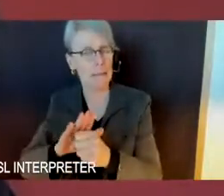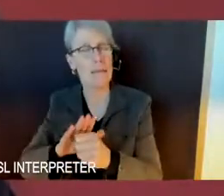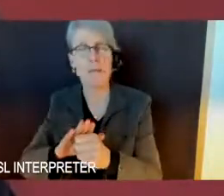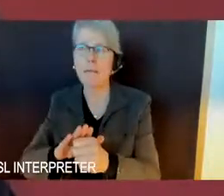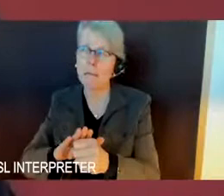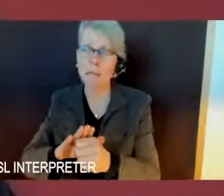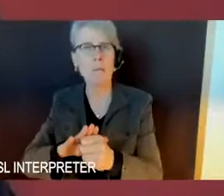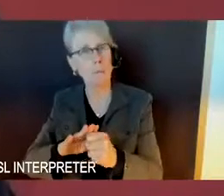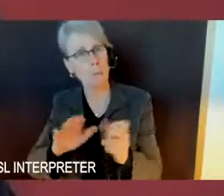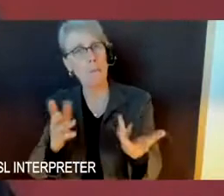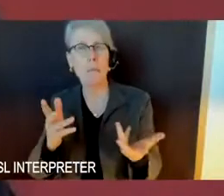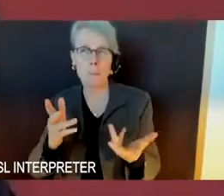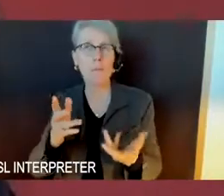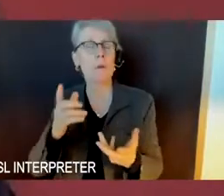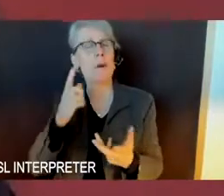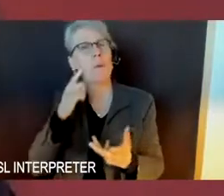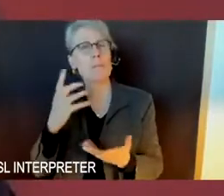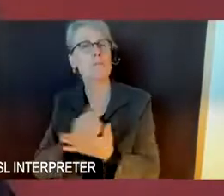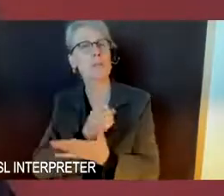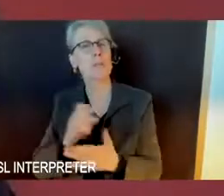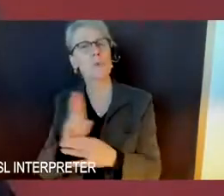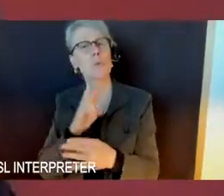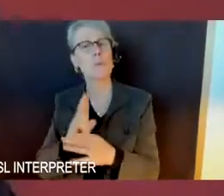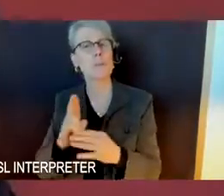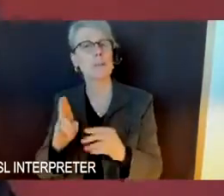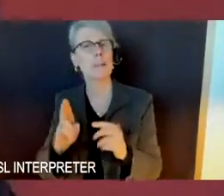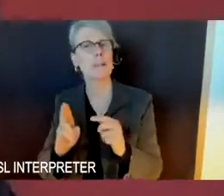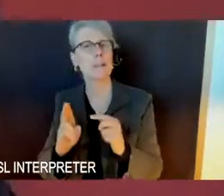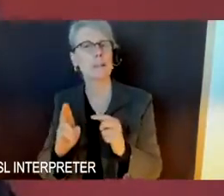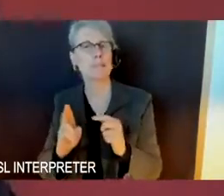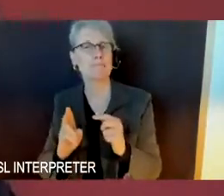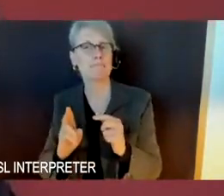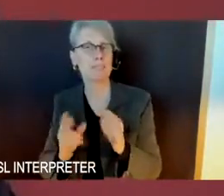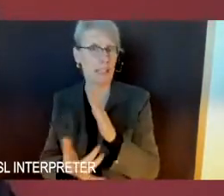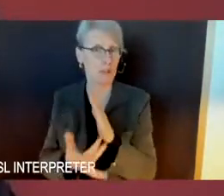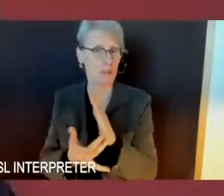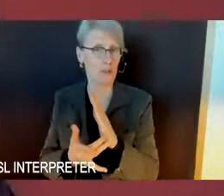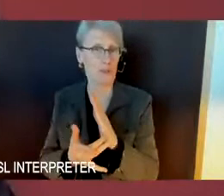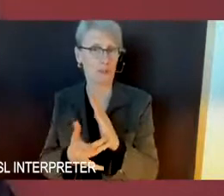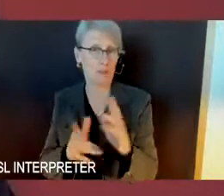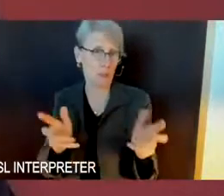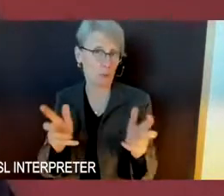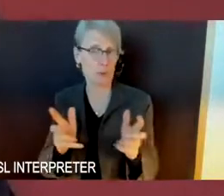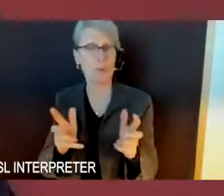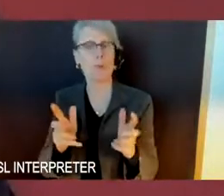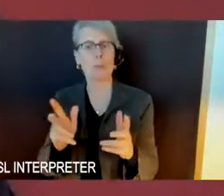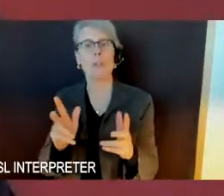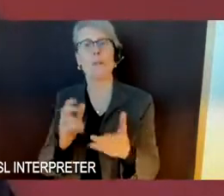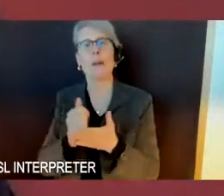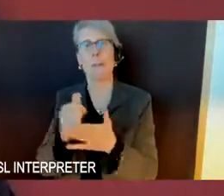started focusing my time on a digital platform that could help